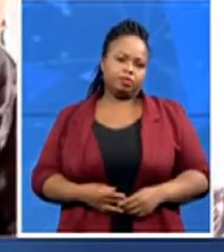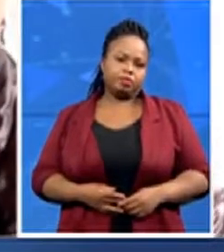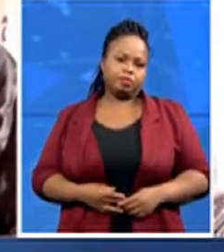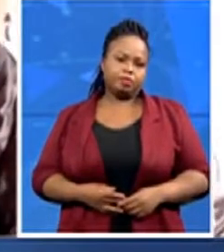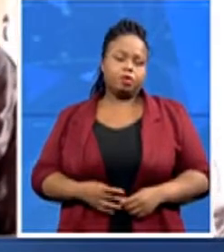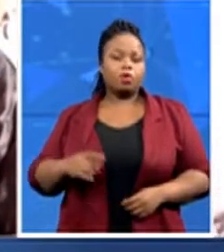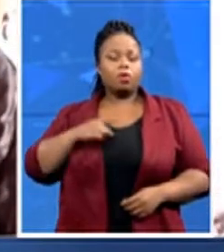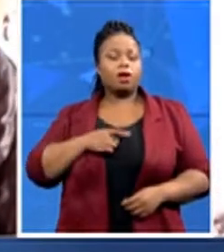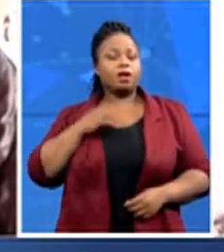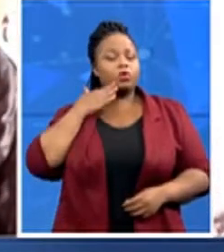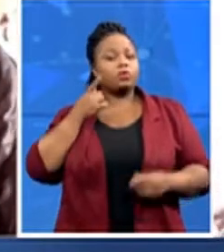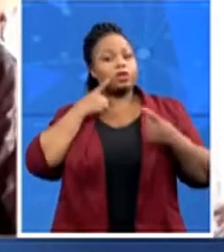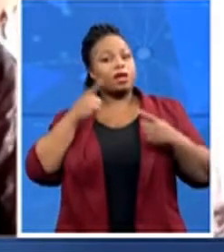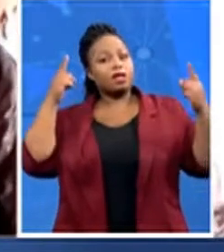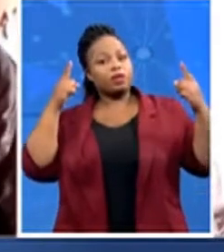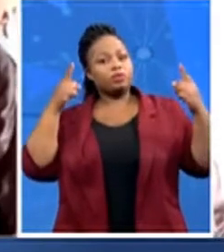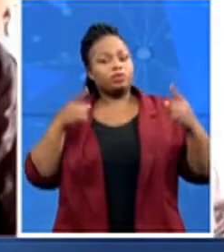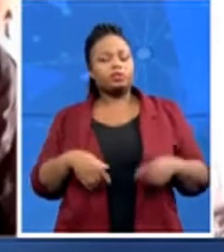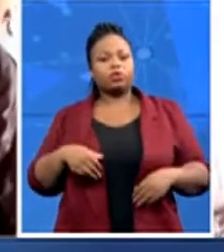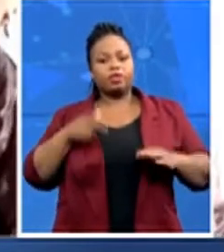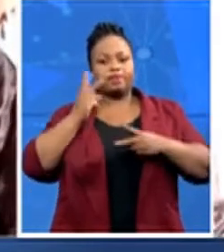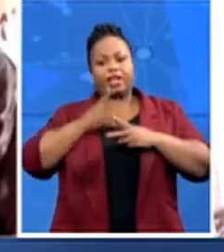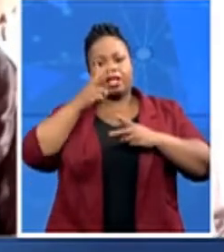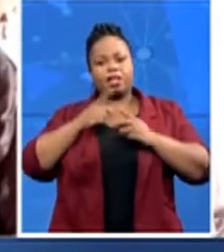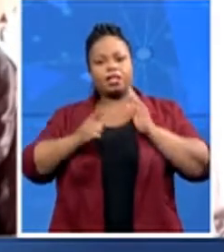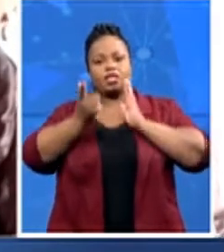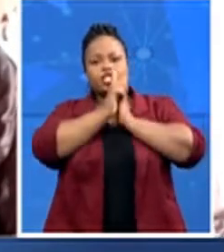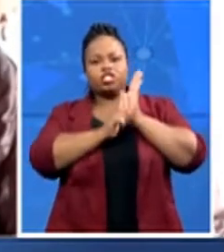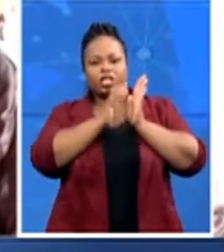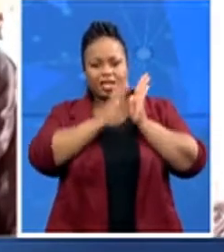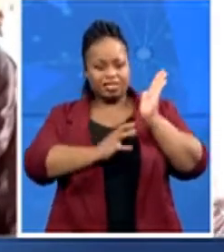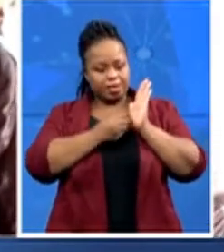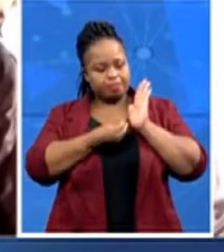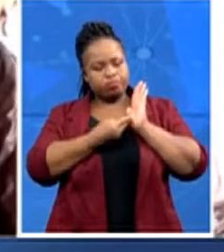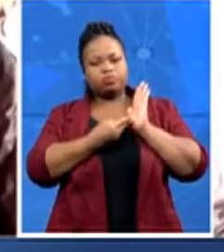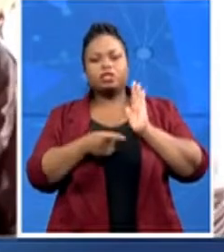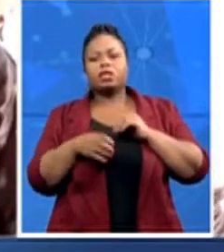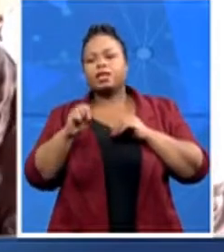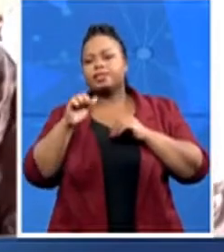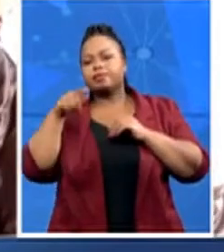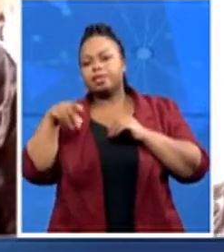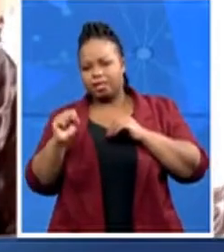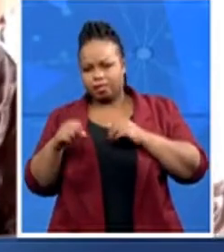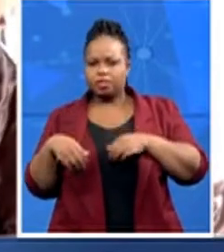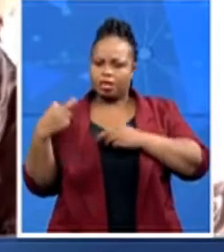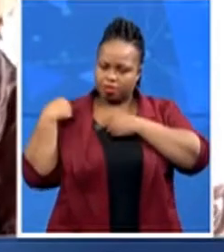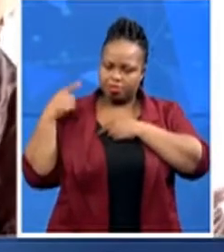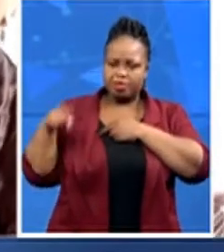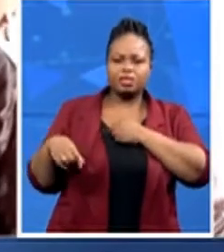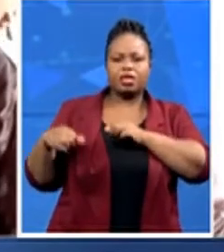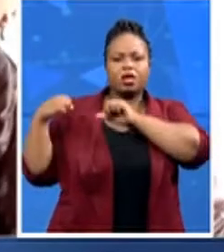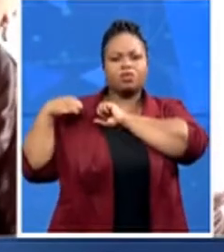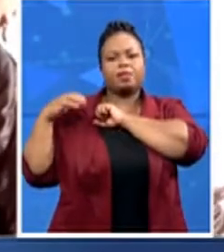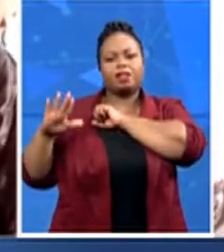things, legislation, for instance, we need South African Police Service to be accountable. We need those who are responsible for